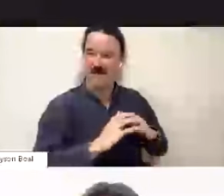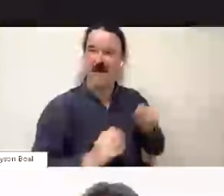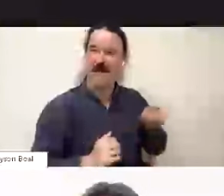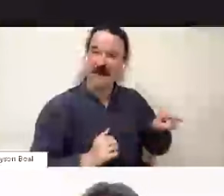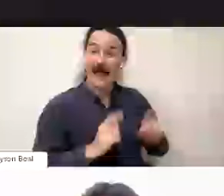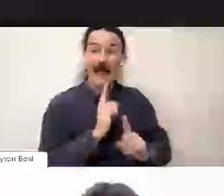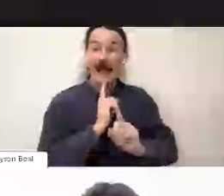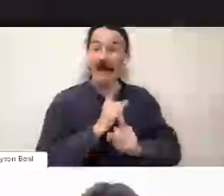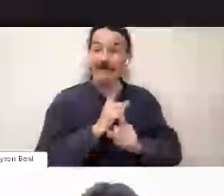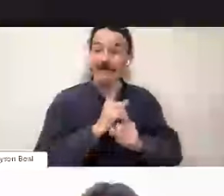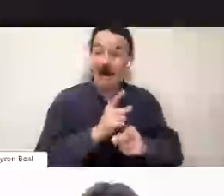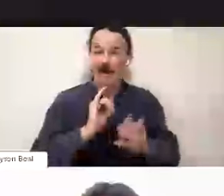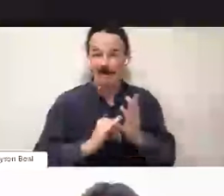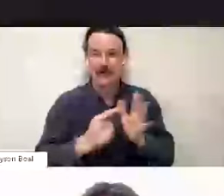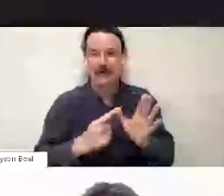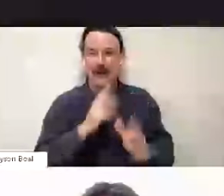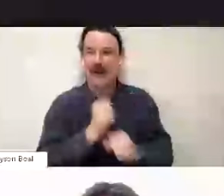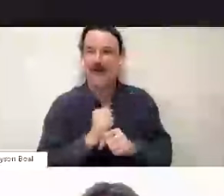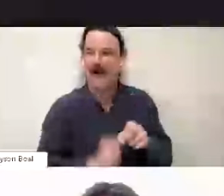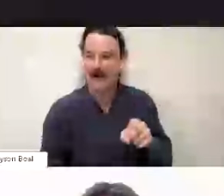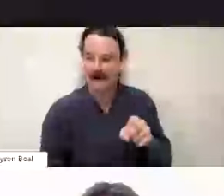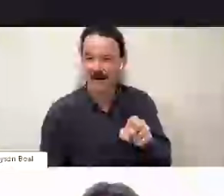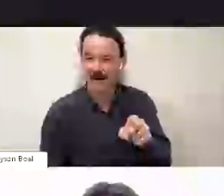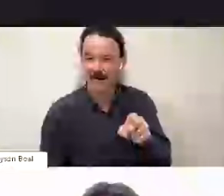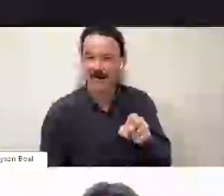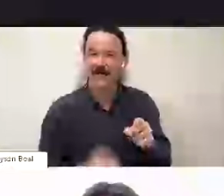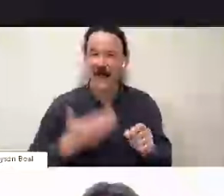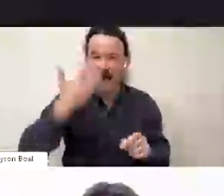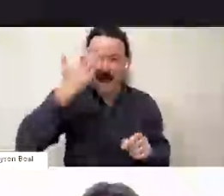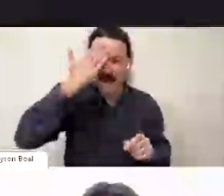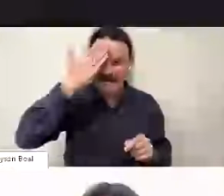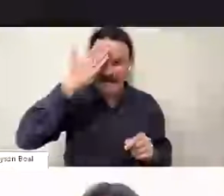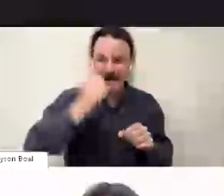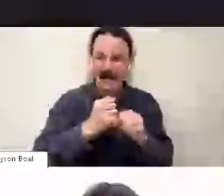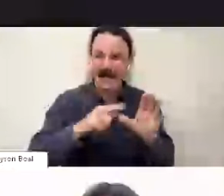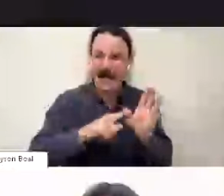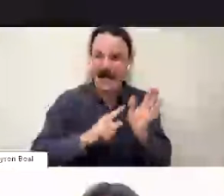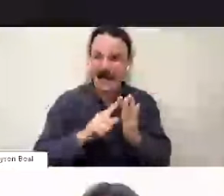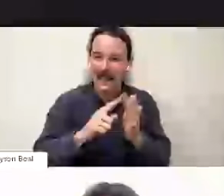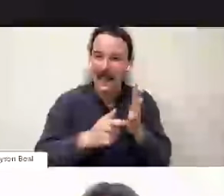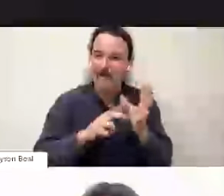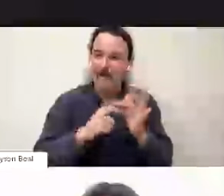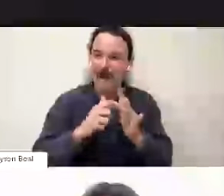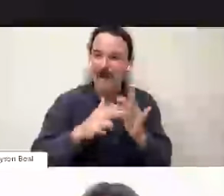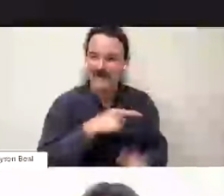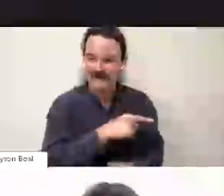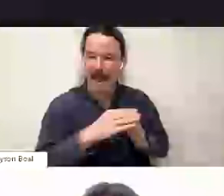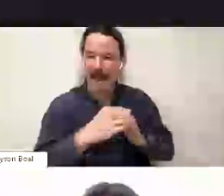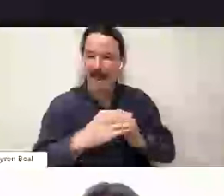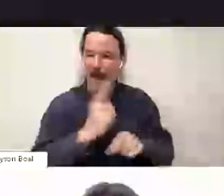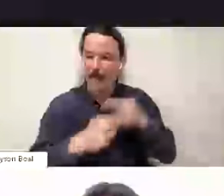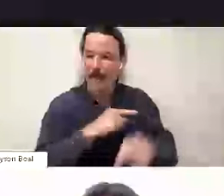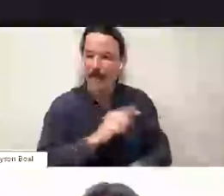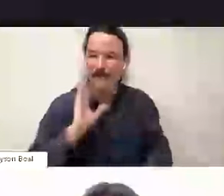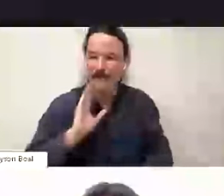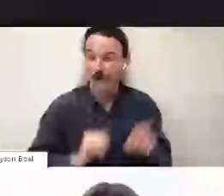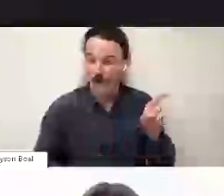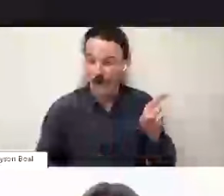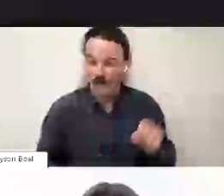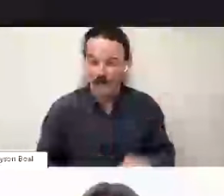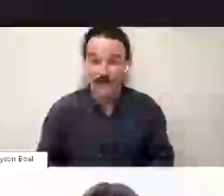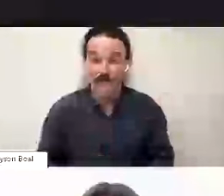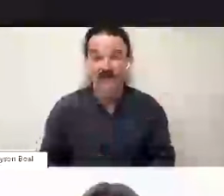Australian government. And that was led by Annie Gale Rankin, who I mentioned before. But none of the other states had any resourcing or